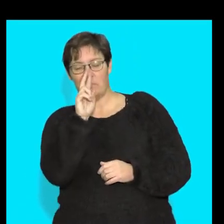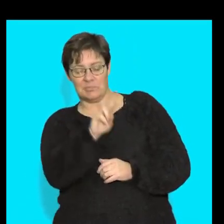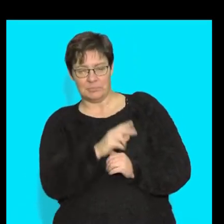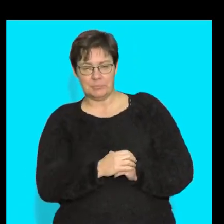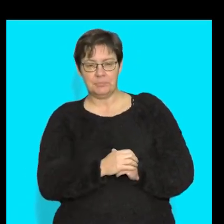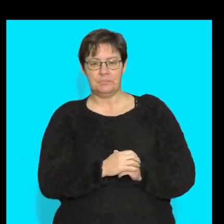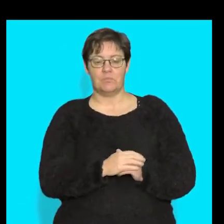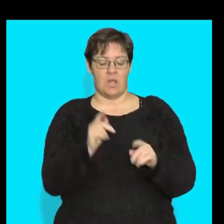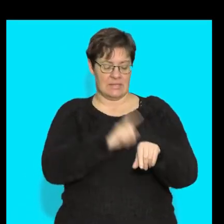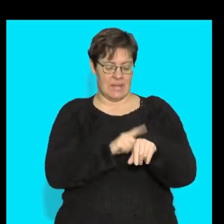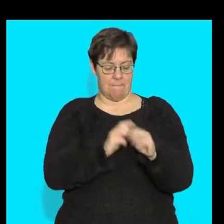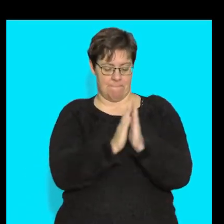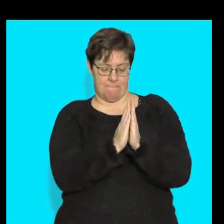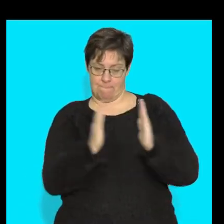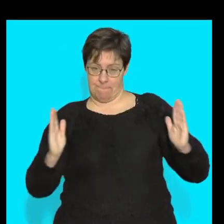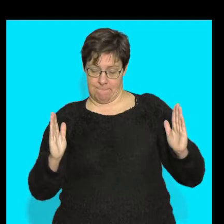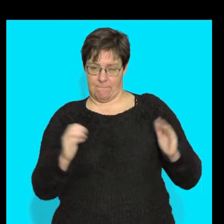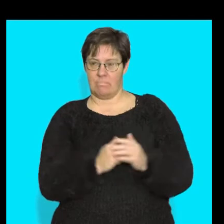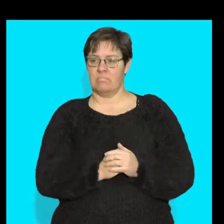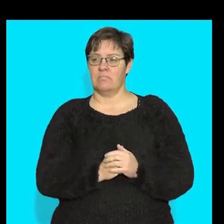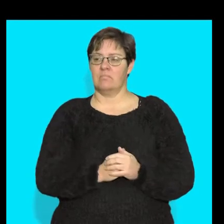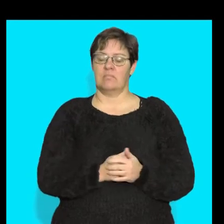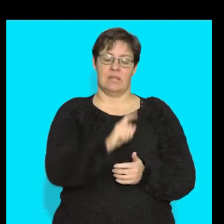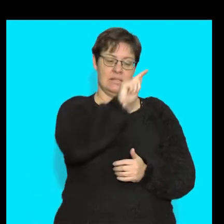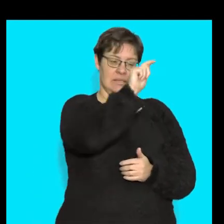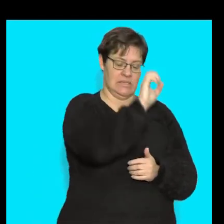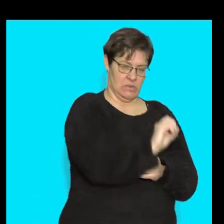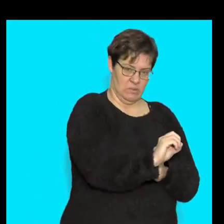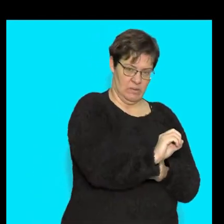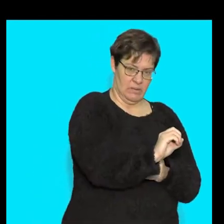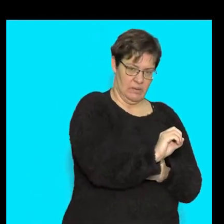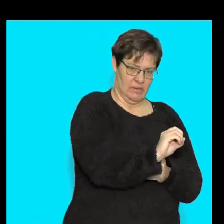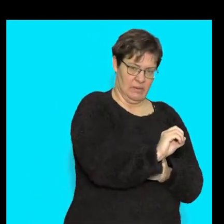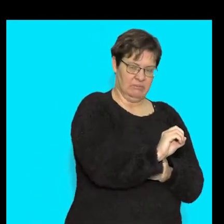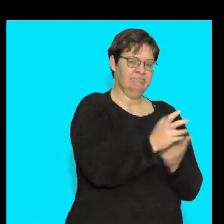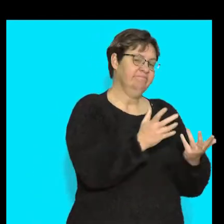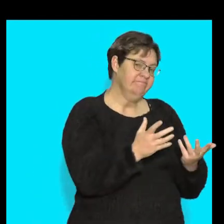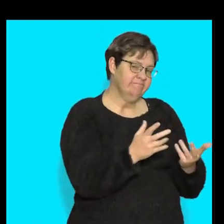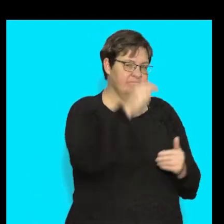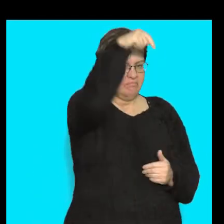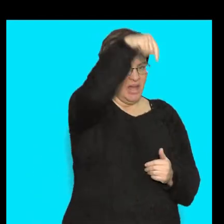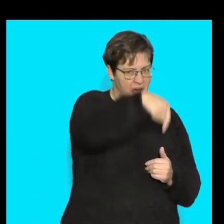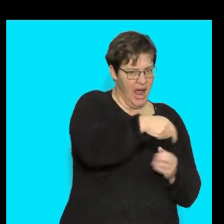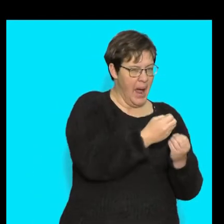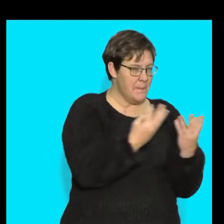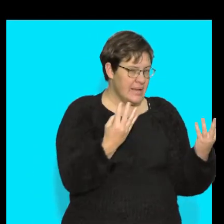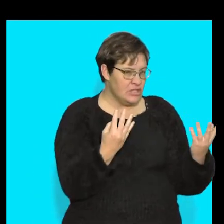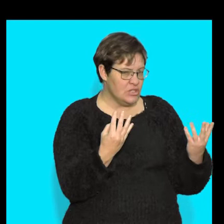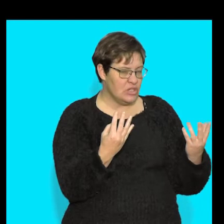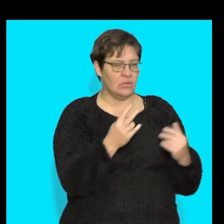draw the timeline, right? And say T0, right? T0 will be, they said,